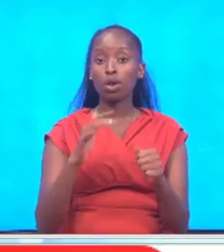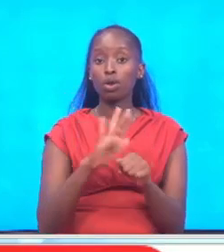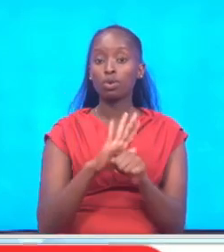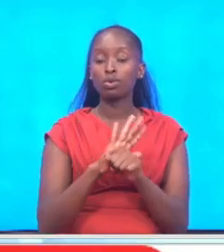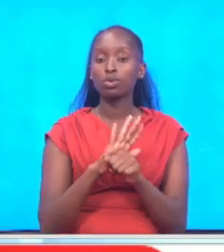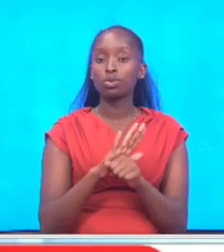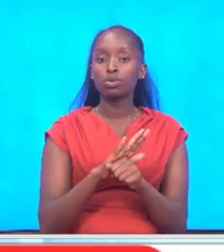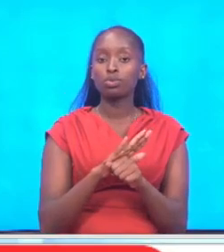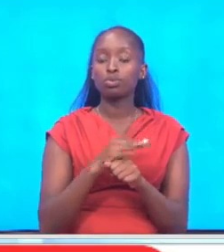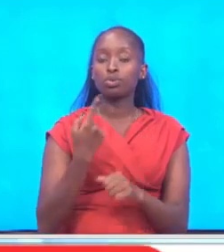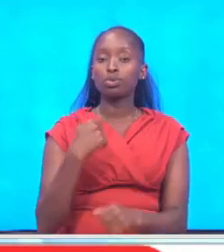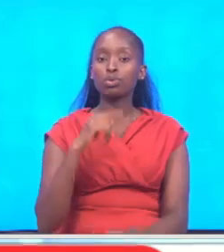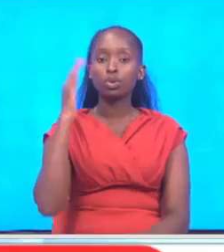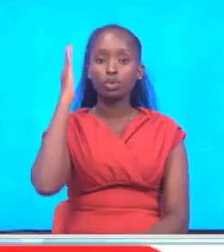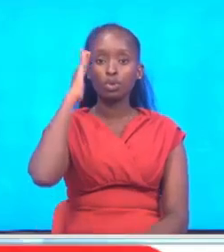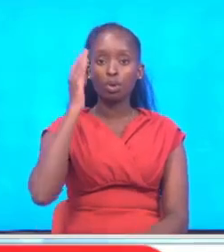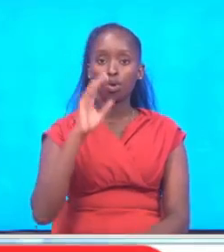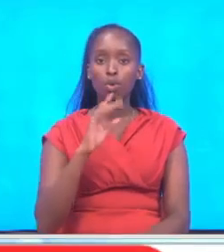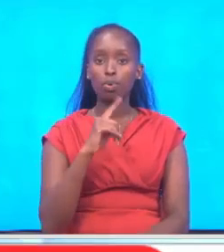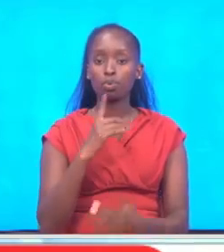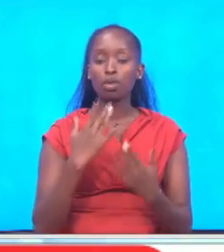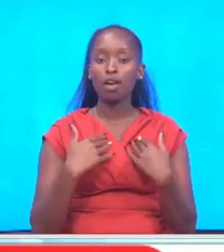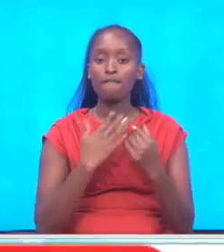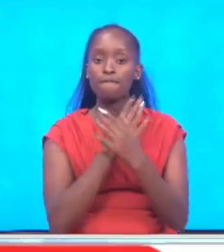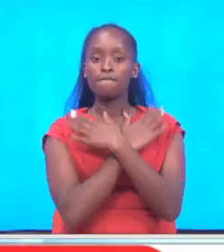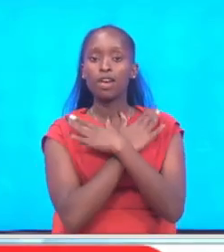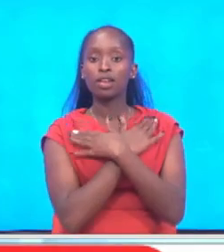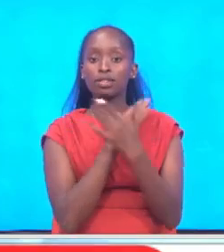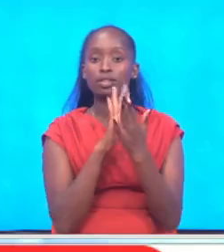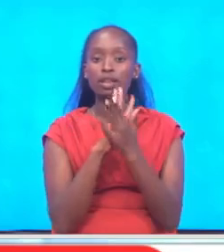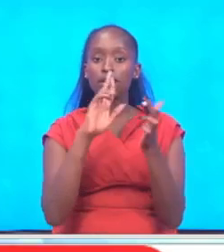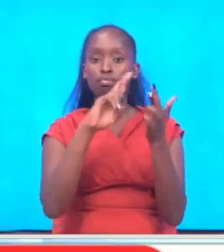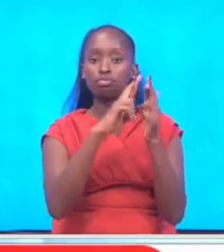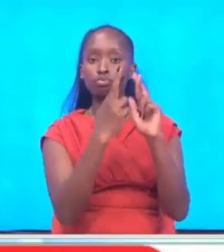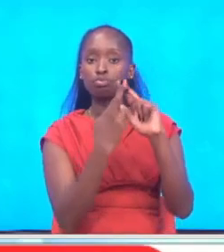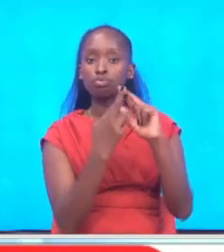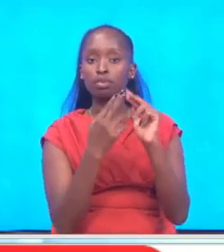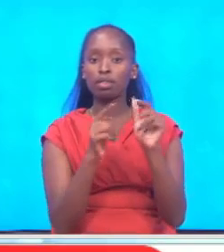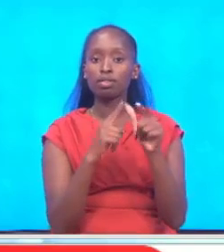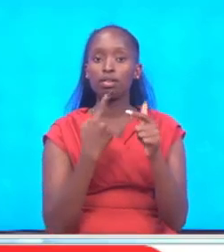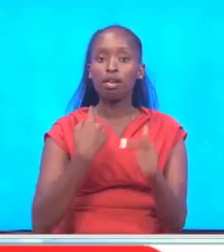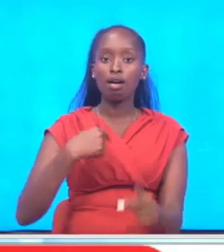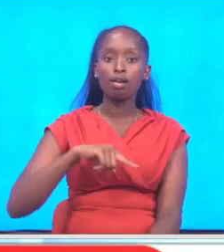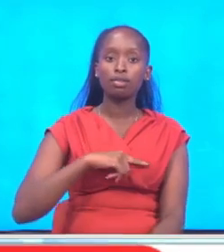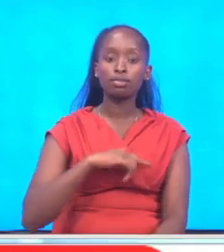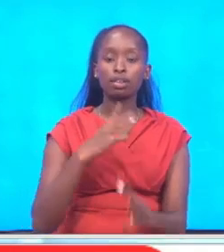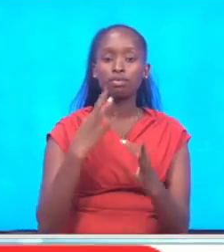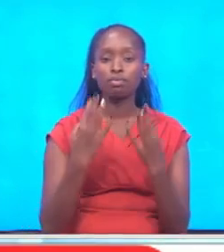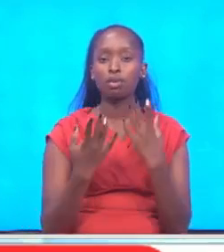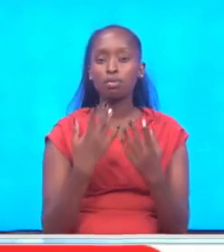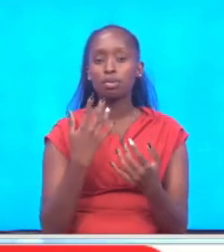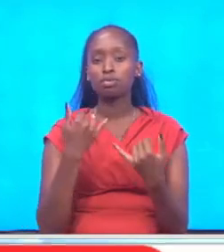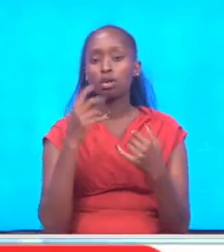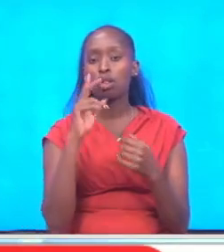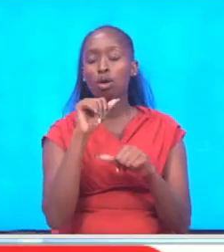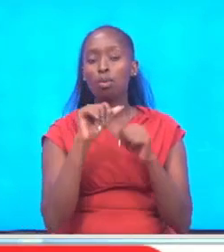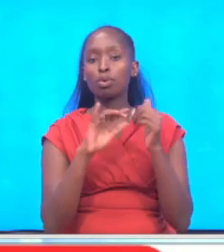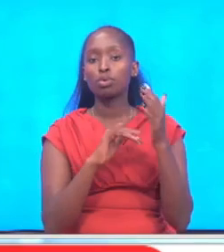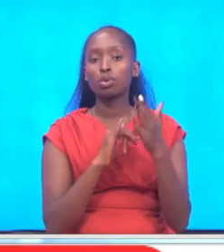we know them personally. They are friends, they are relatives, they are us. So, you know, it's something that we are